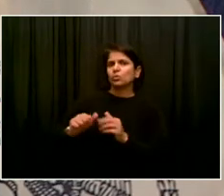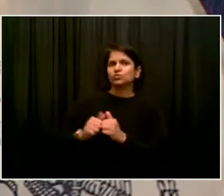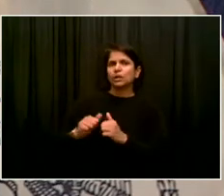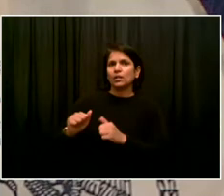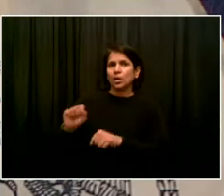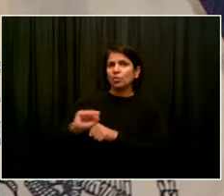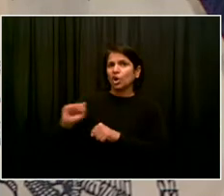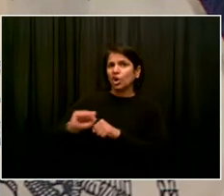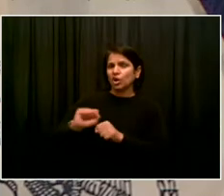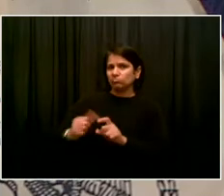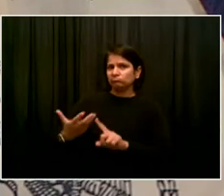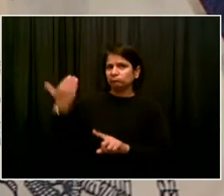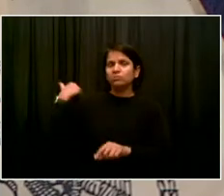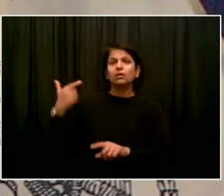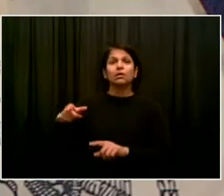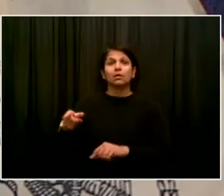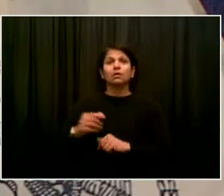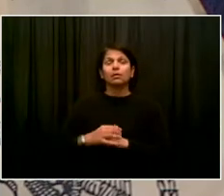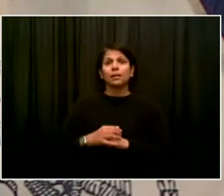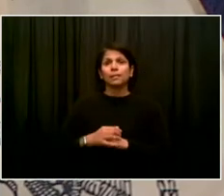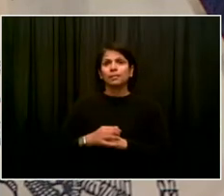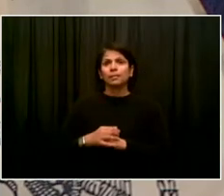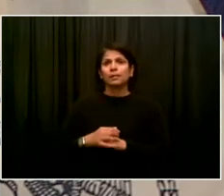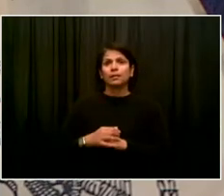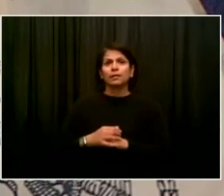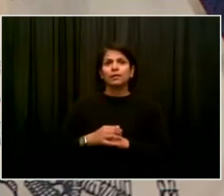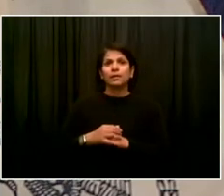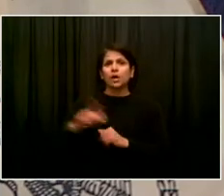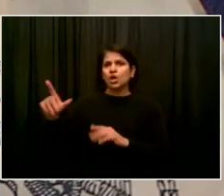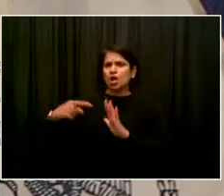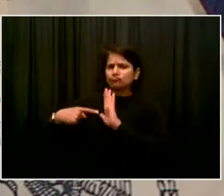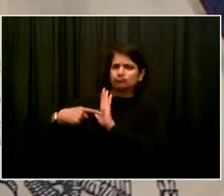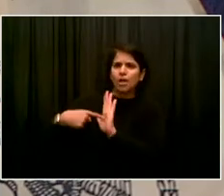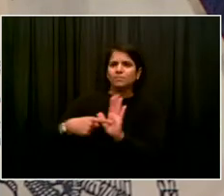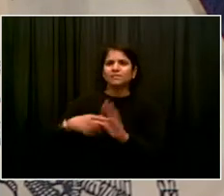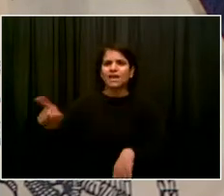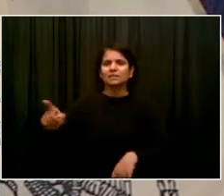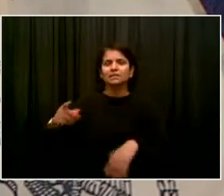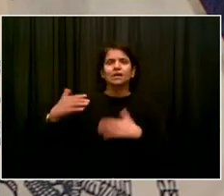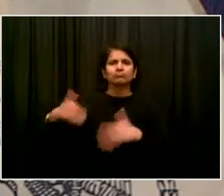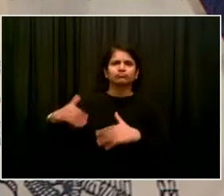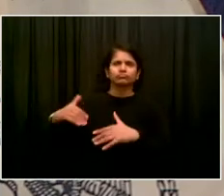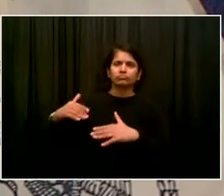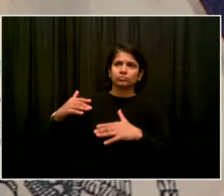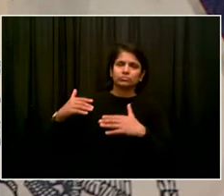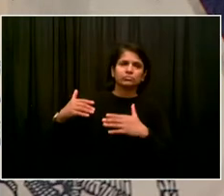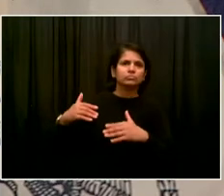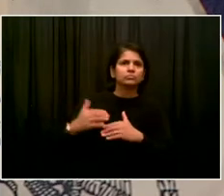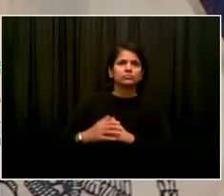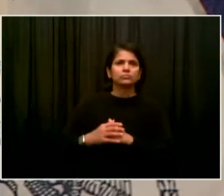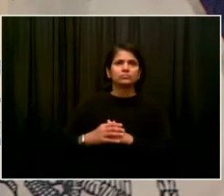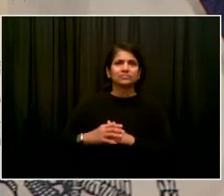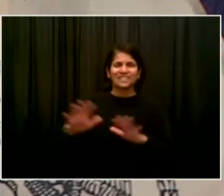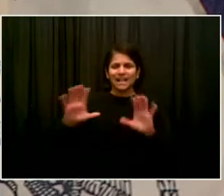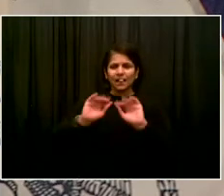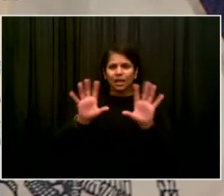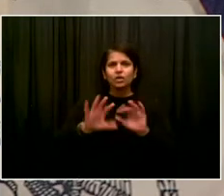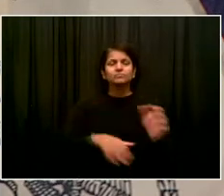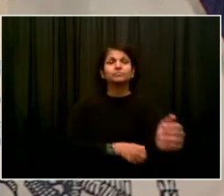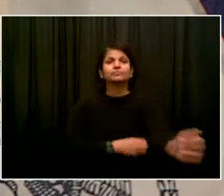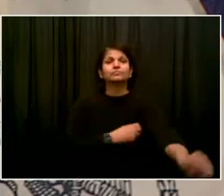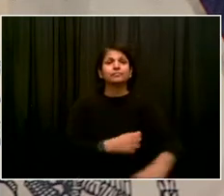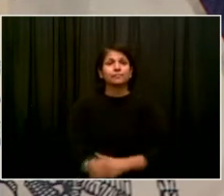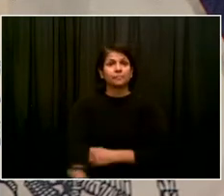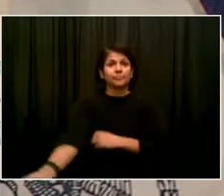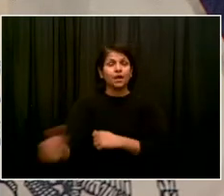representing a variety of partners. And I want to hasten to add, as I said, we have over 40 plus partners we've invested in. This is just a few of the outstanding